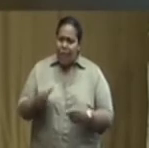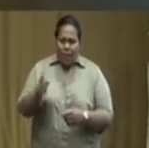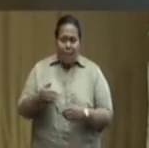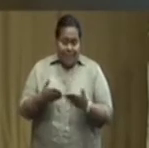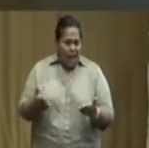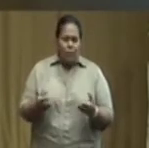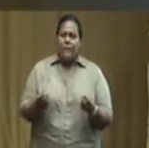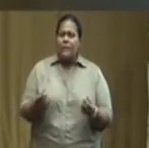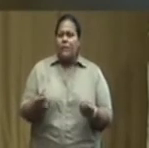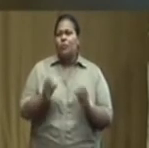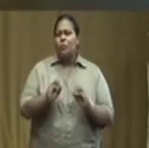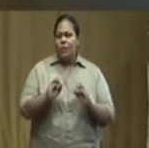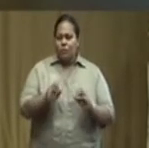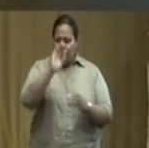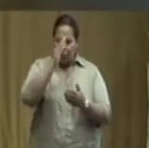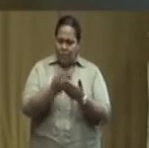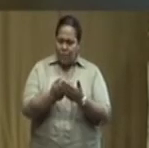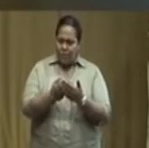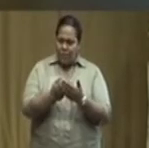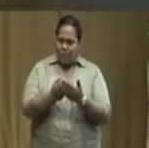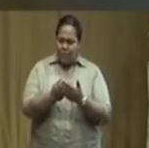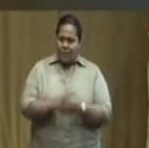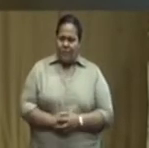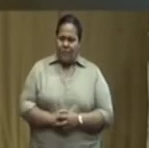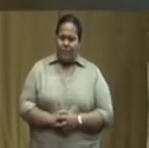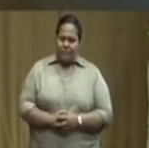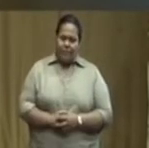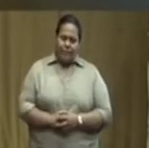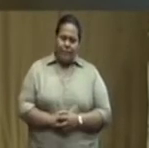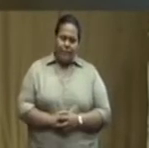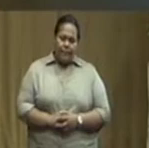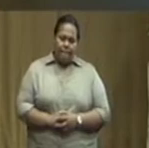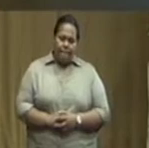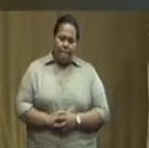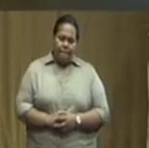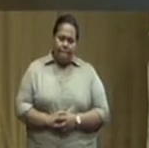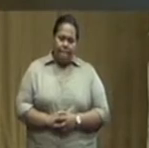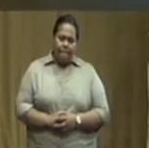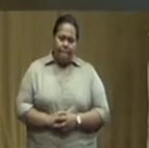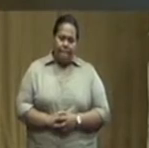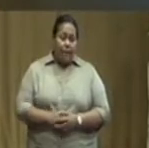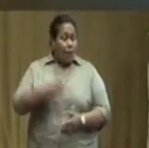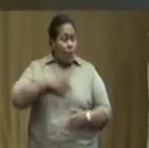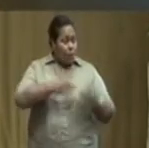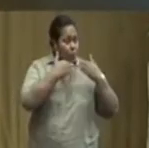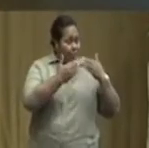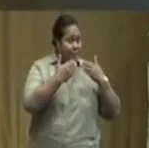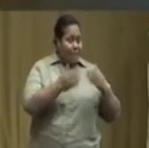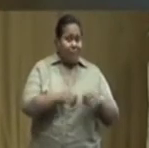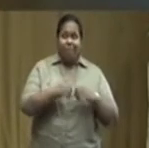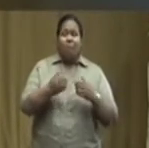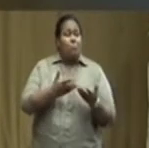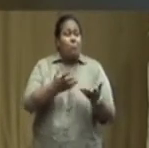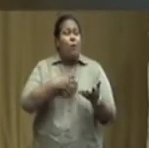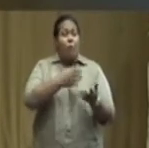before, and there's far less remedial work to be done later in the course. I should also acknowledge that many of you are far more experienced